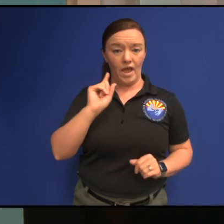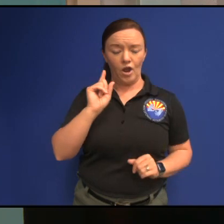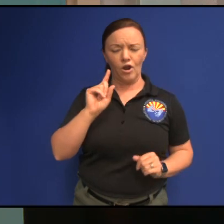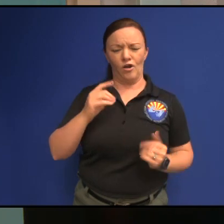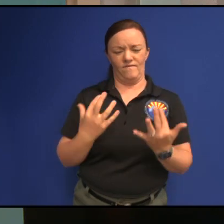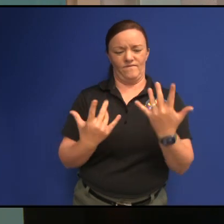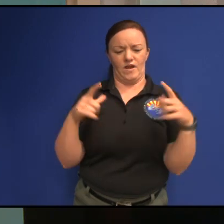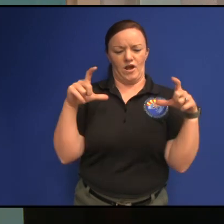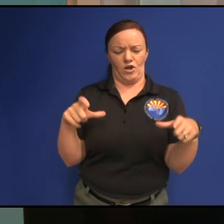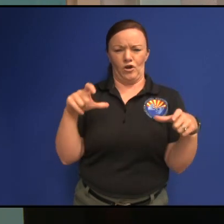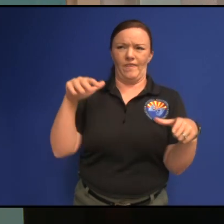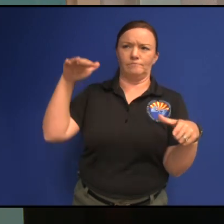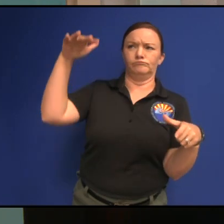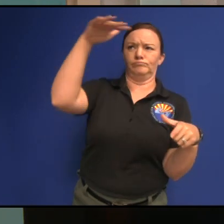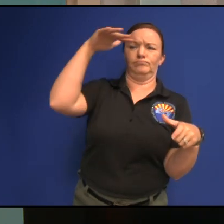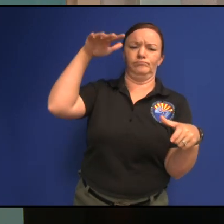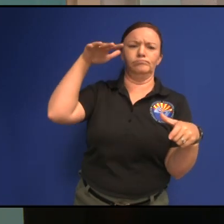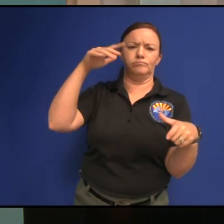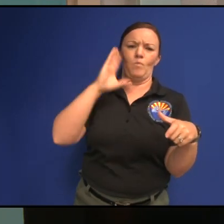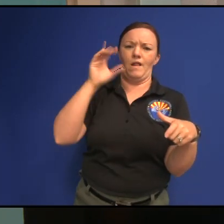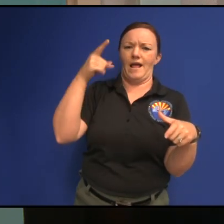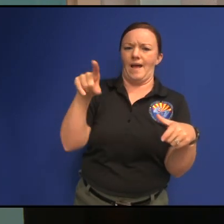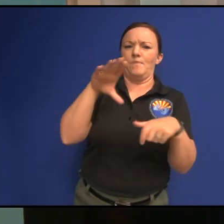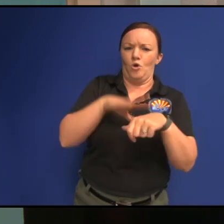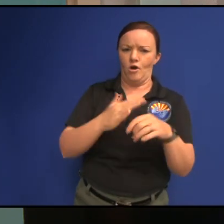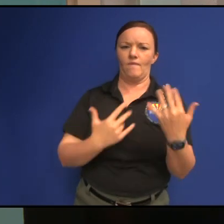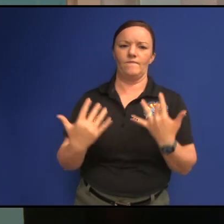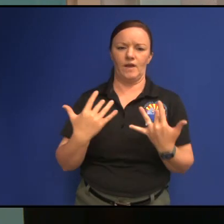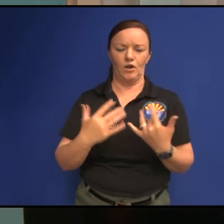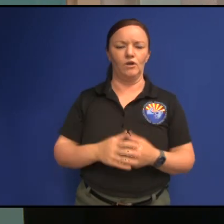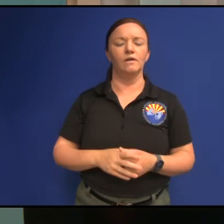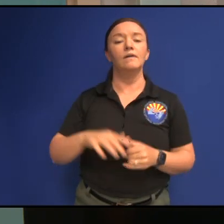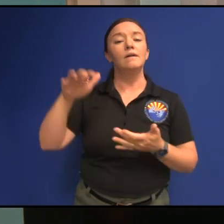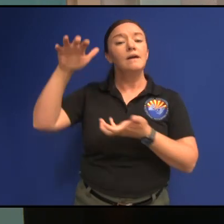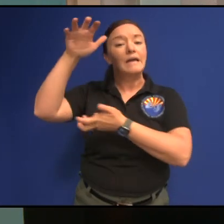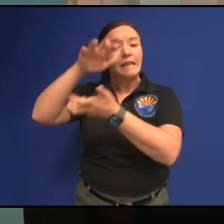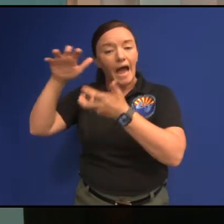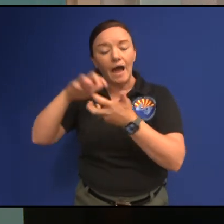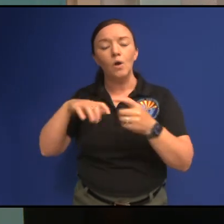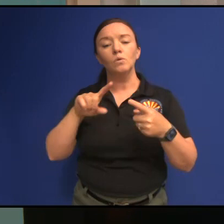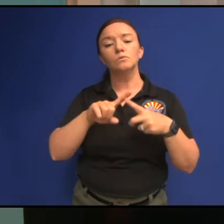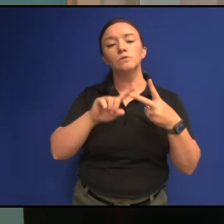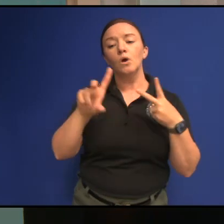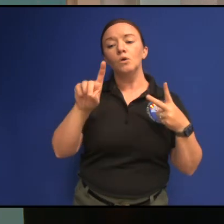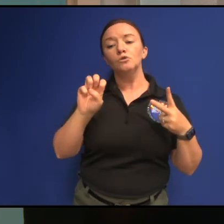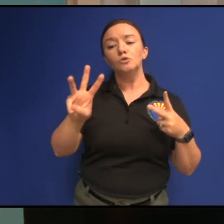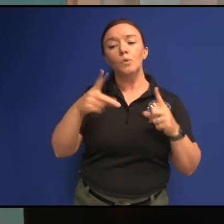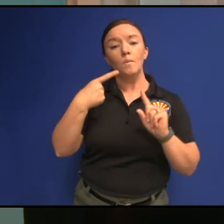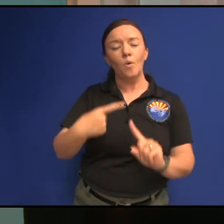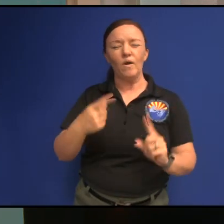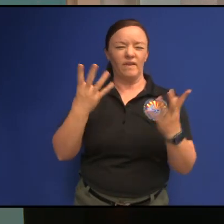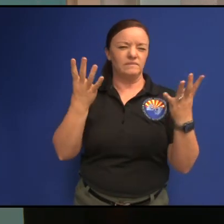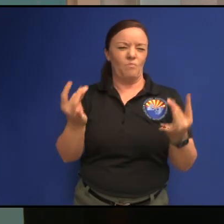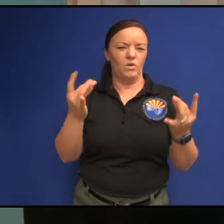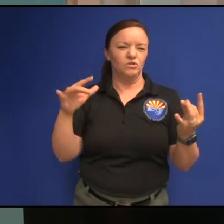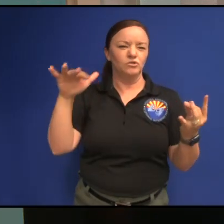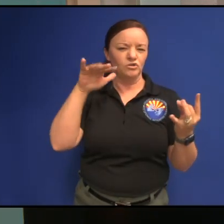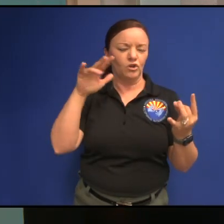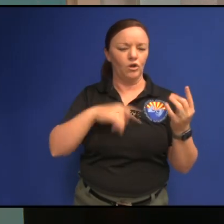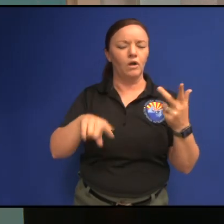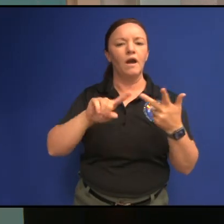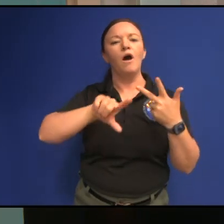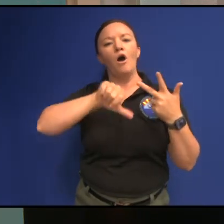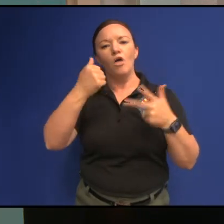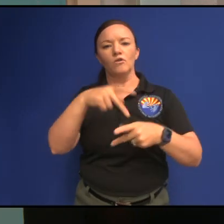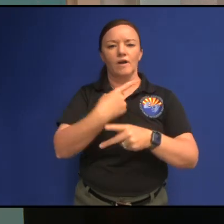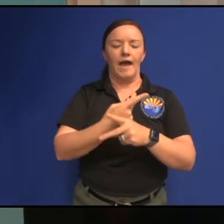looking at cloud cover forecast, the dew point temperature forecast, which is a measure of how much moisture in the air, and another measure of how much moisture in the